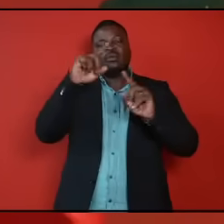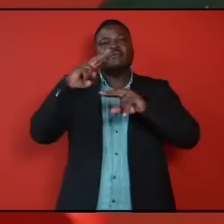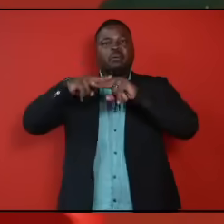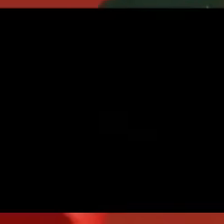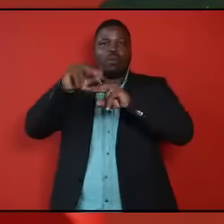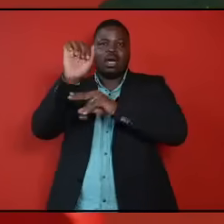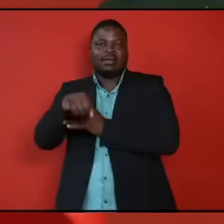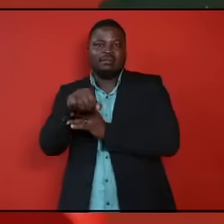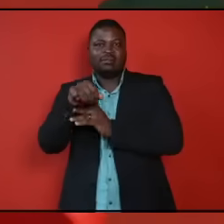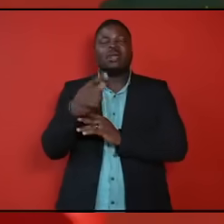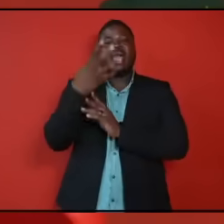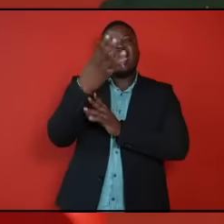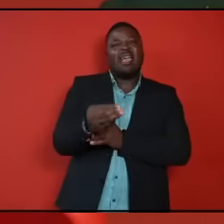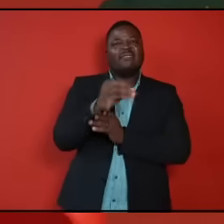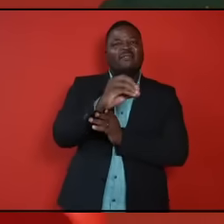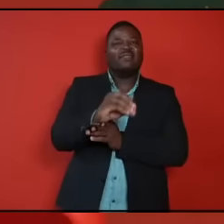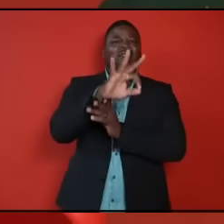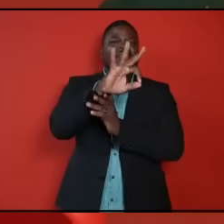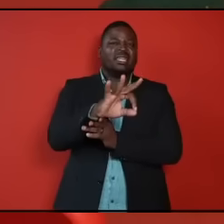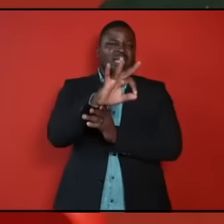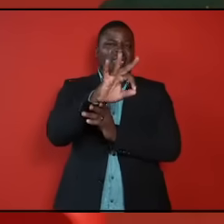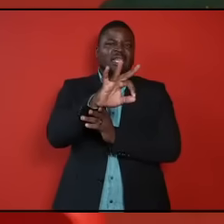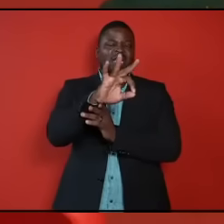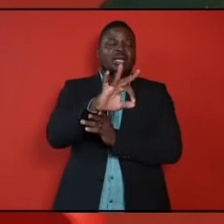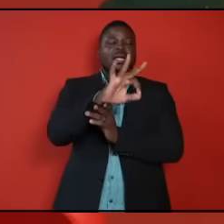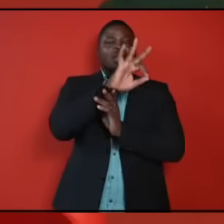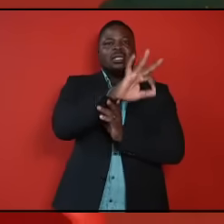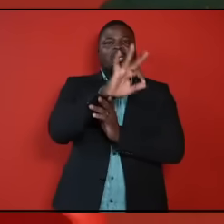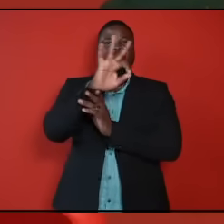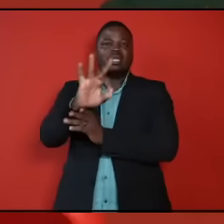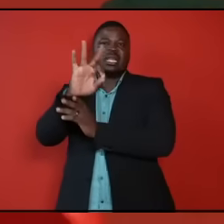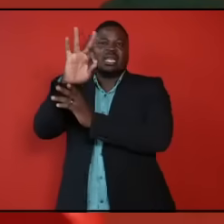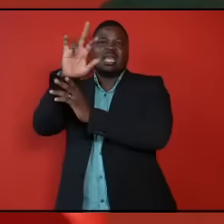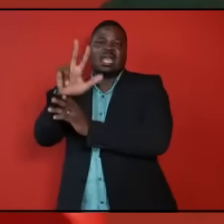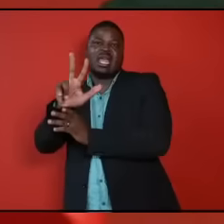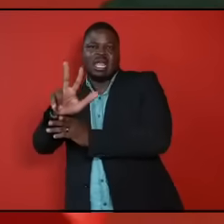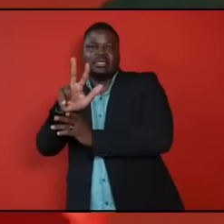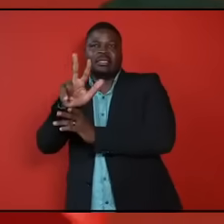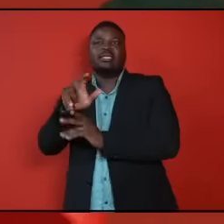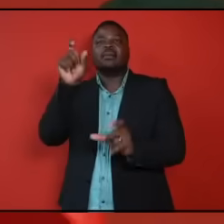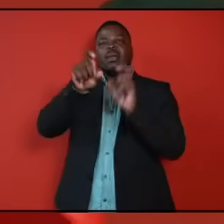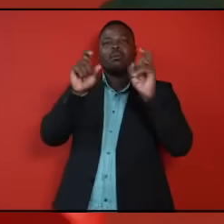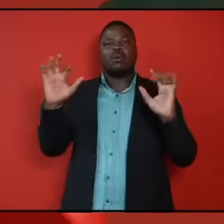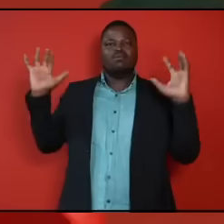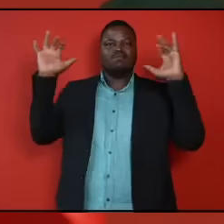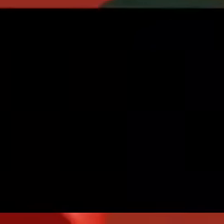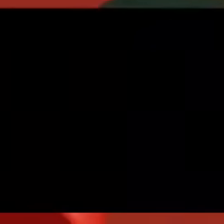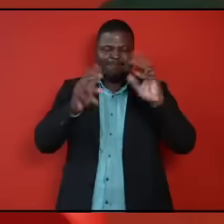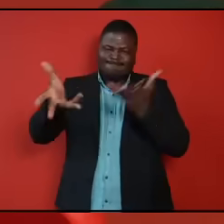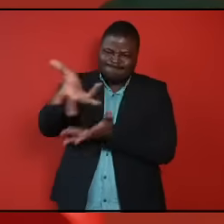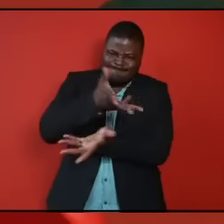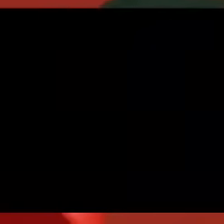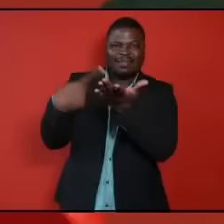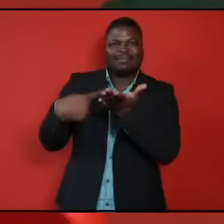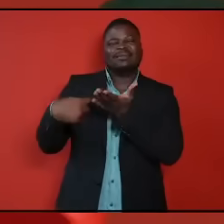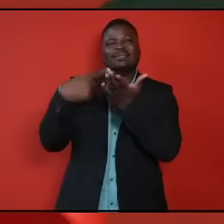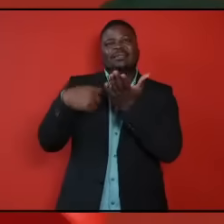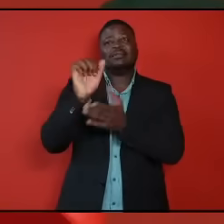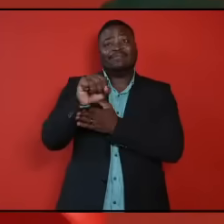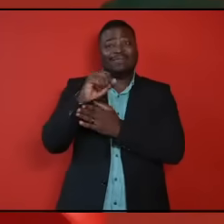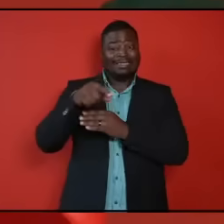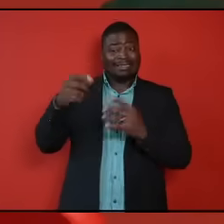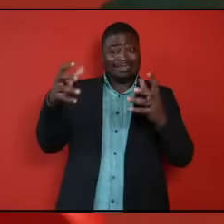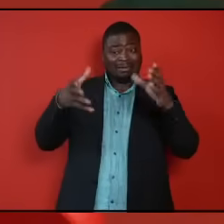668 delegates from across all structures of the movement. The plenum, which resolved that the theme of this year